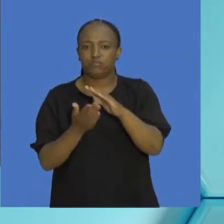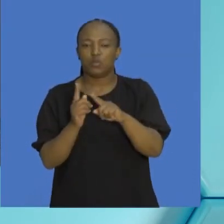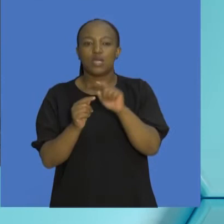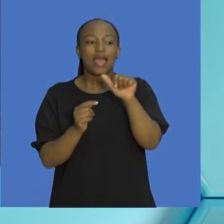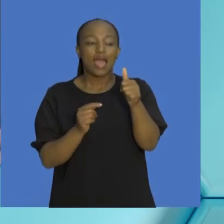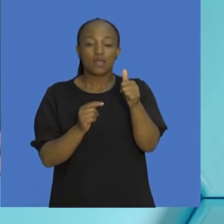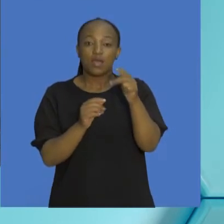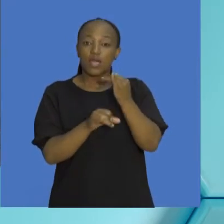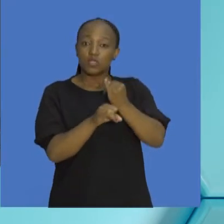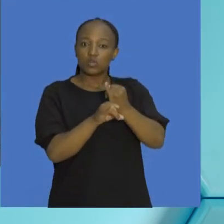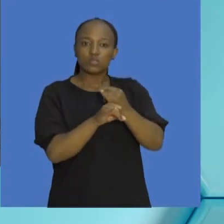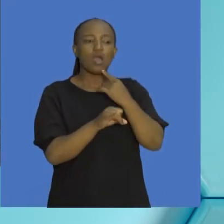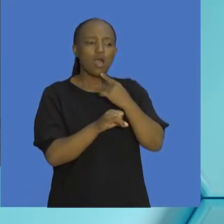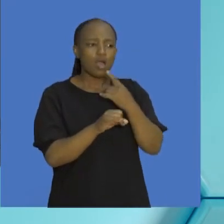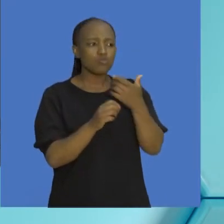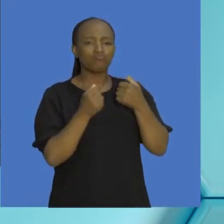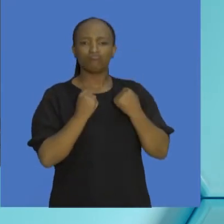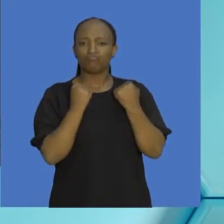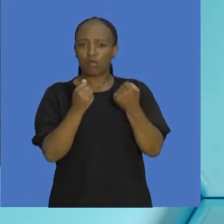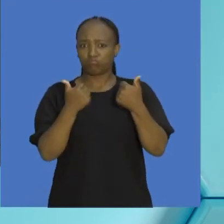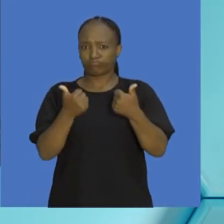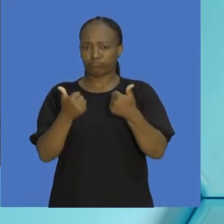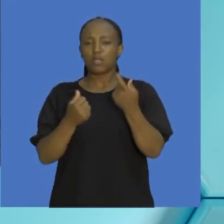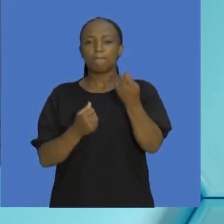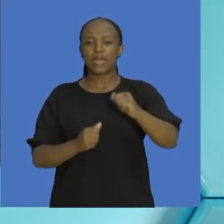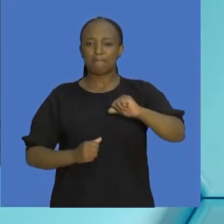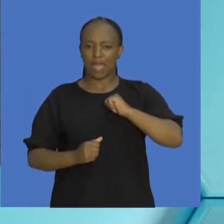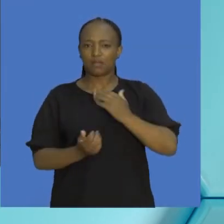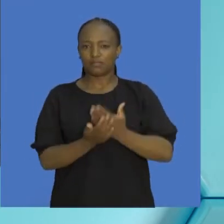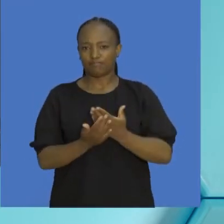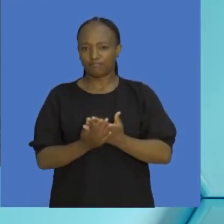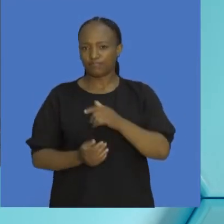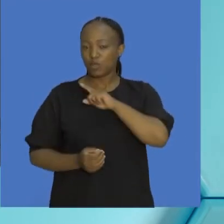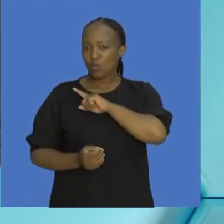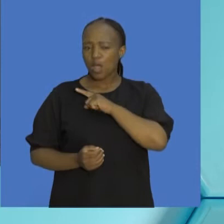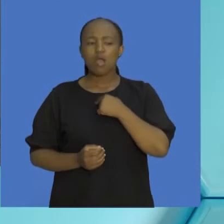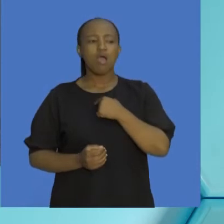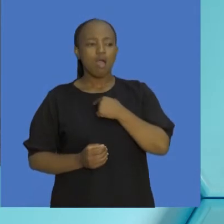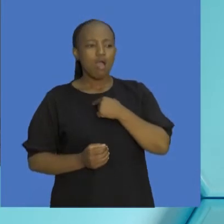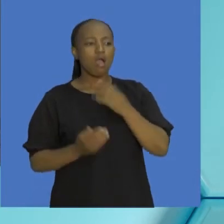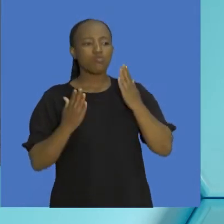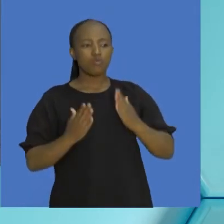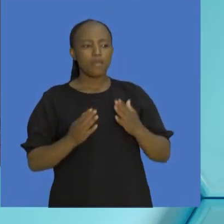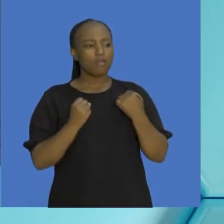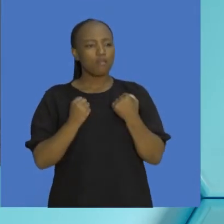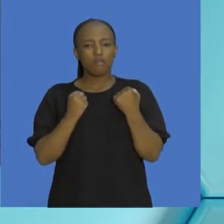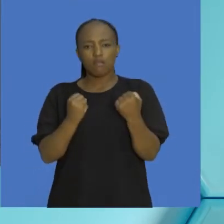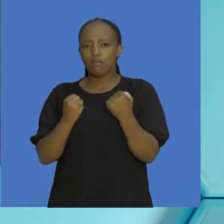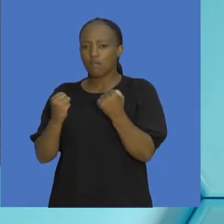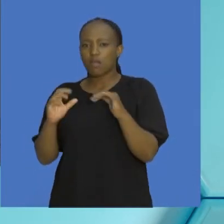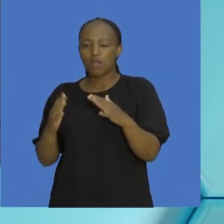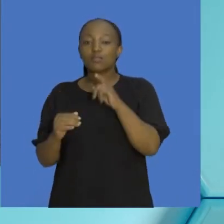you cash back based on how you drive, because they try to understand human by using